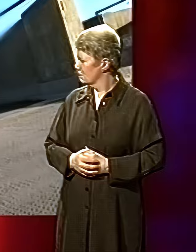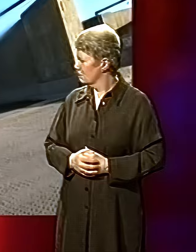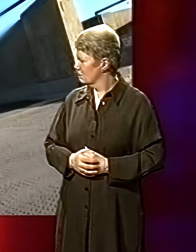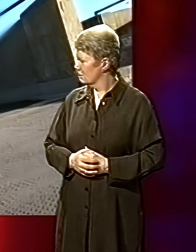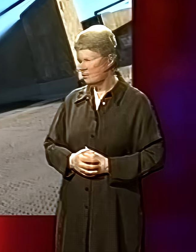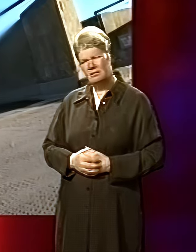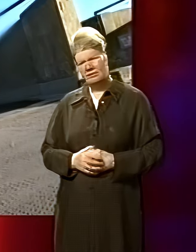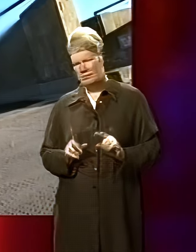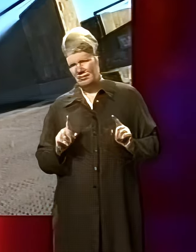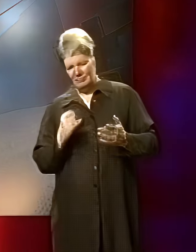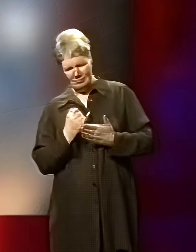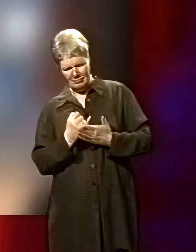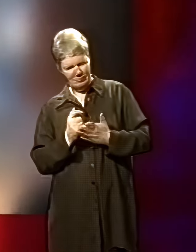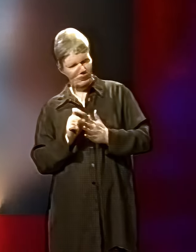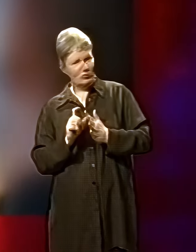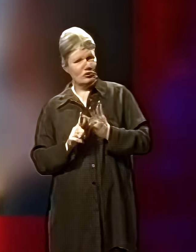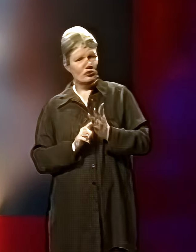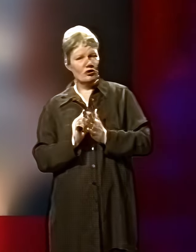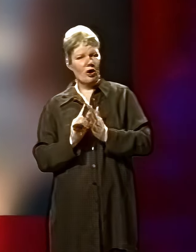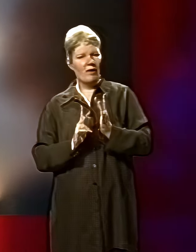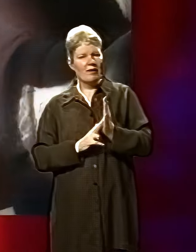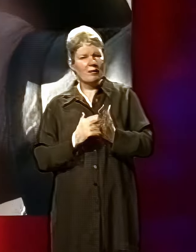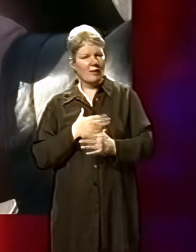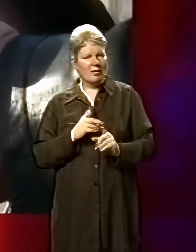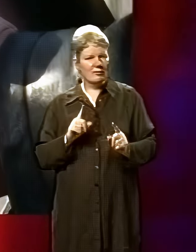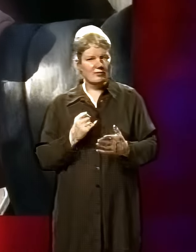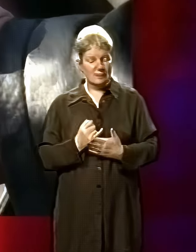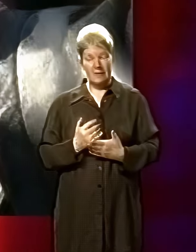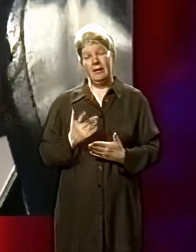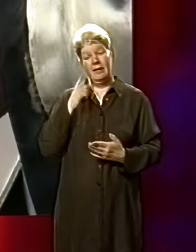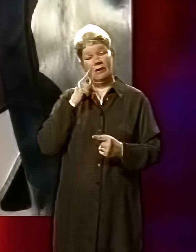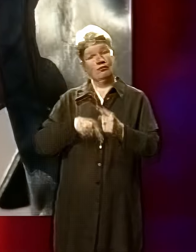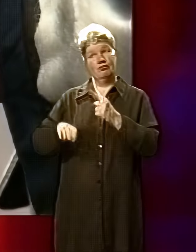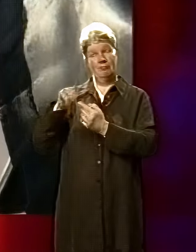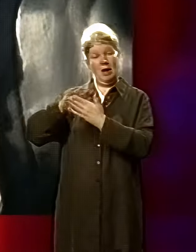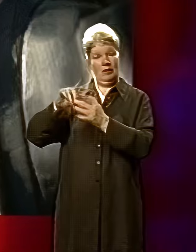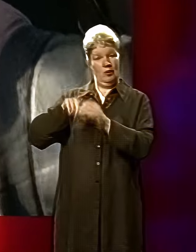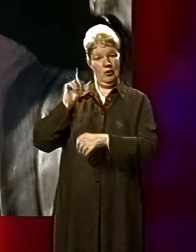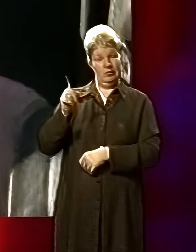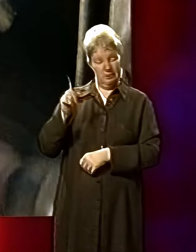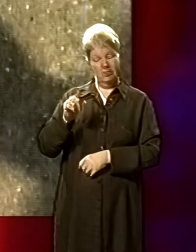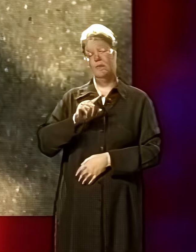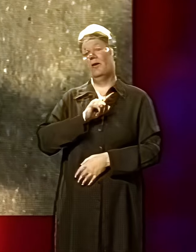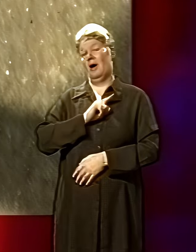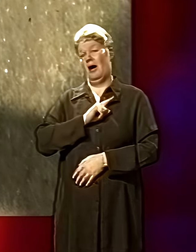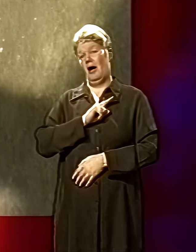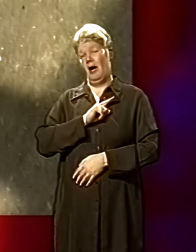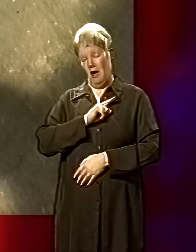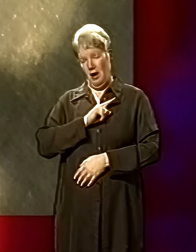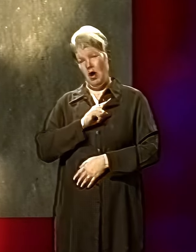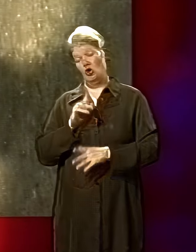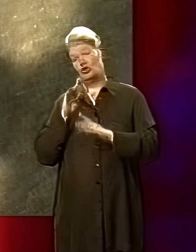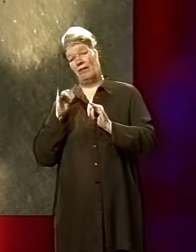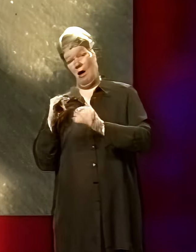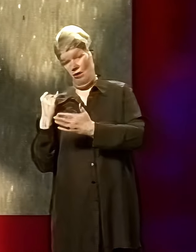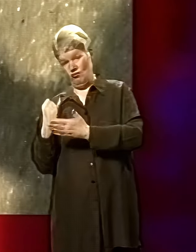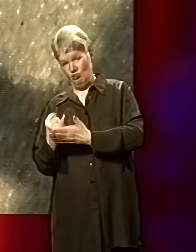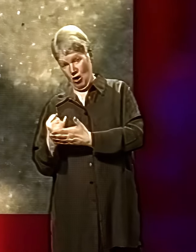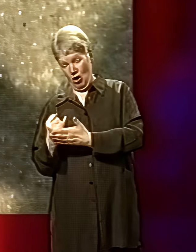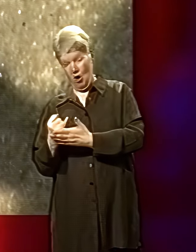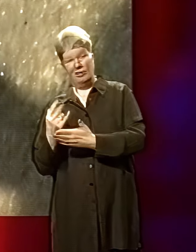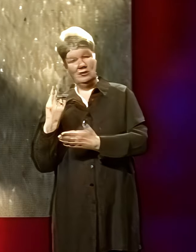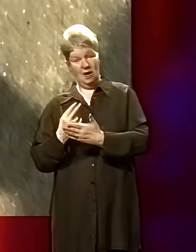Yeah. What's gone wrong with Dolphin bathrooms? I think it all stems from head office. Reason being, the surveyor gets it wrong, the designer